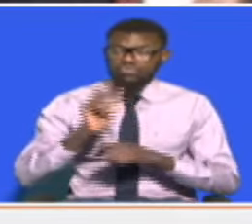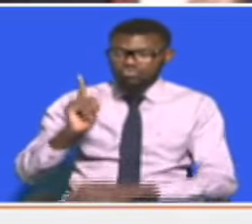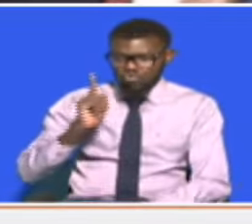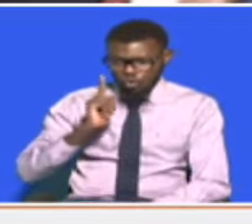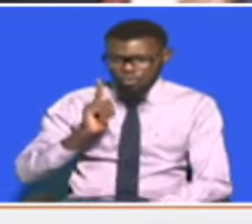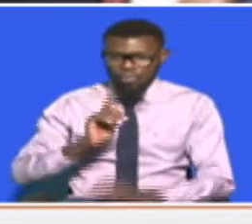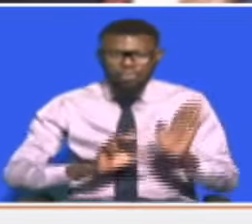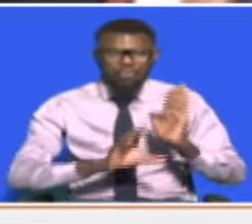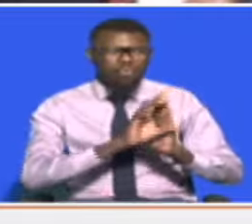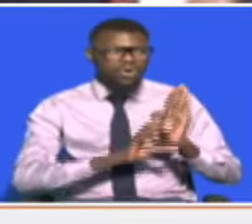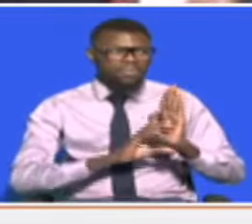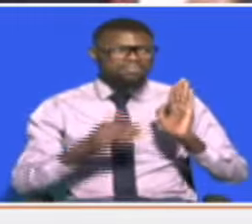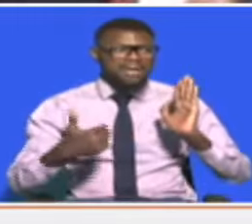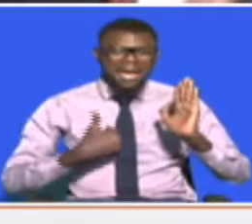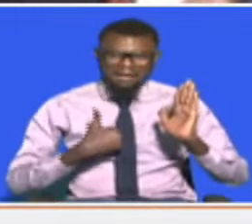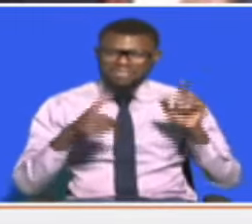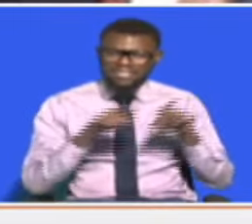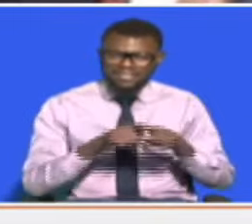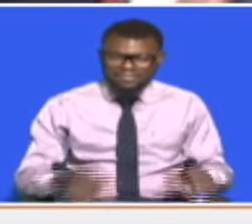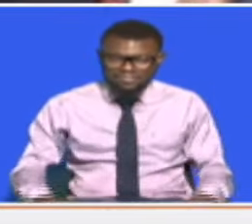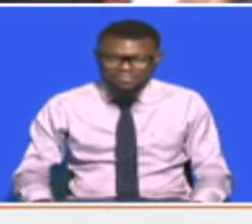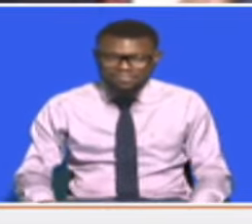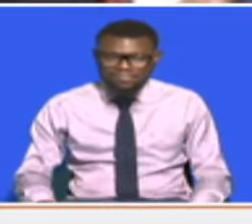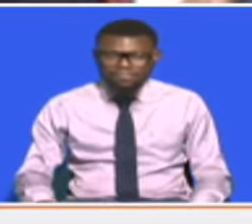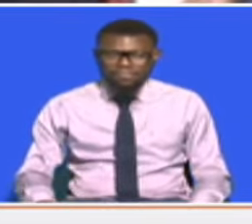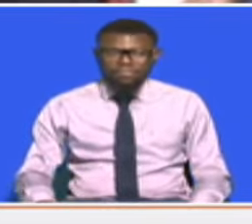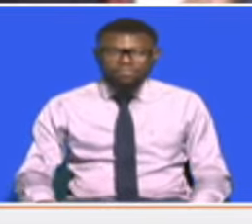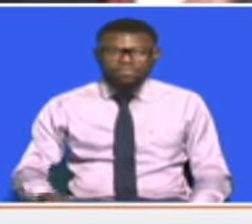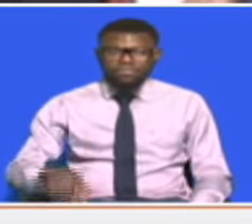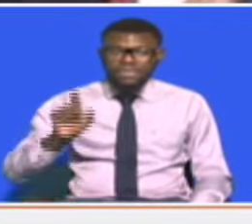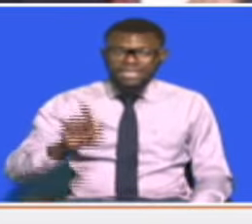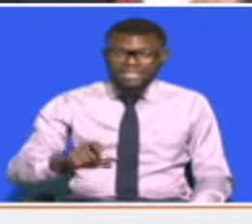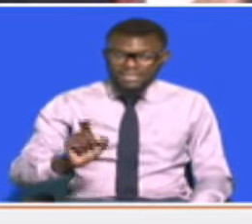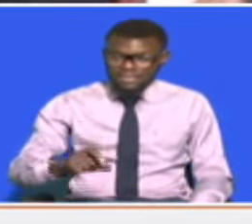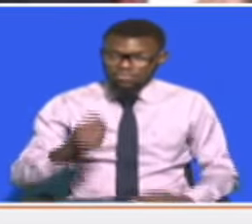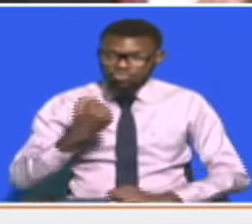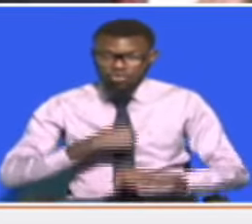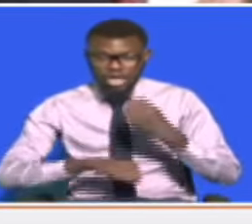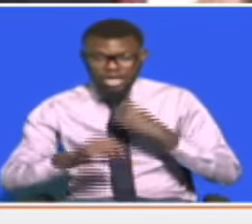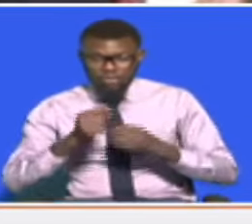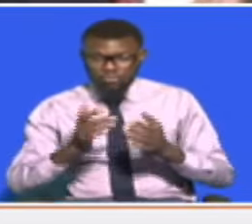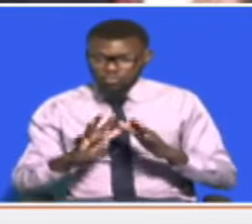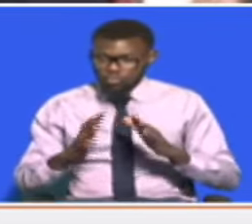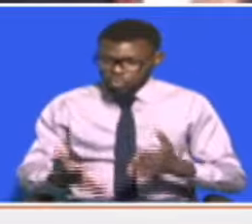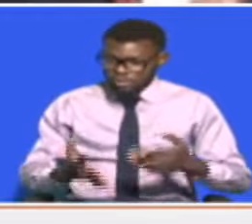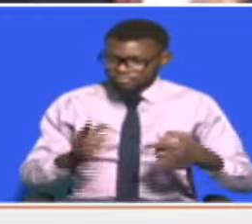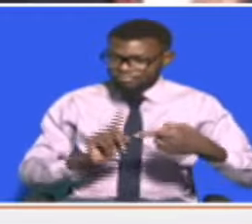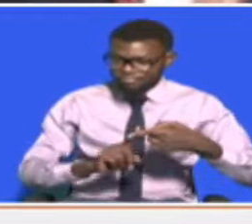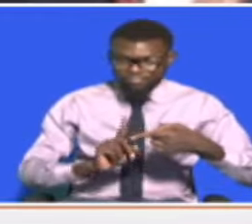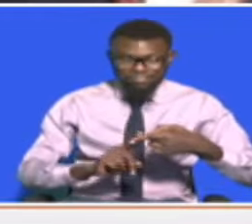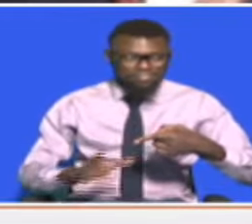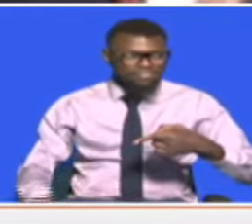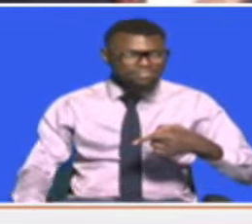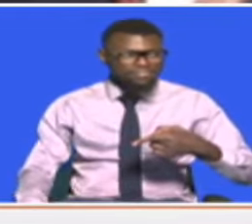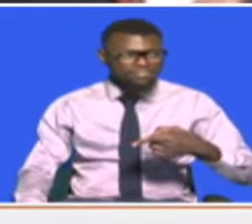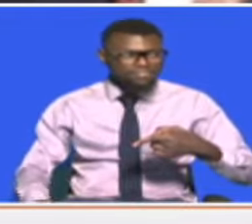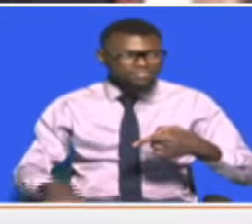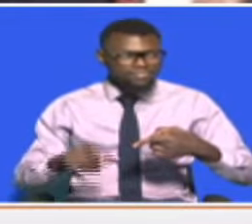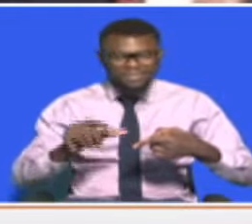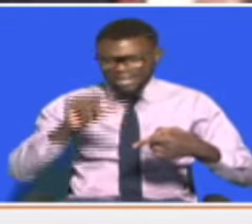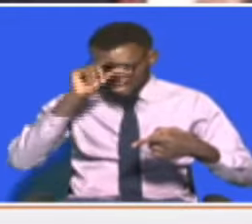constitution. Specifically, we urge you to take the following actions. A, undertake an overarching reorganization of